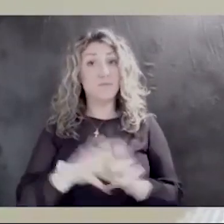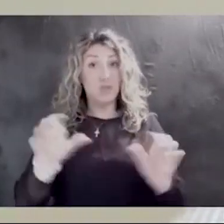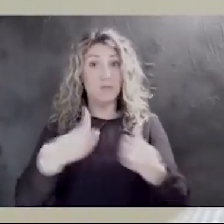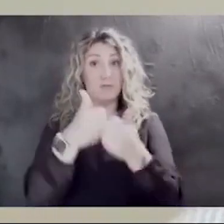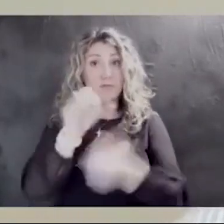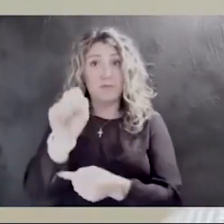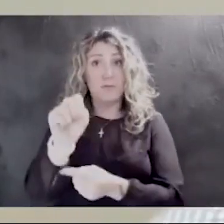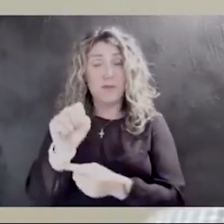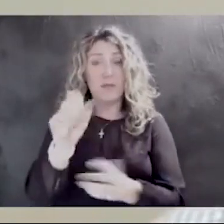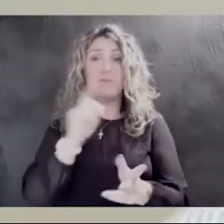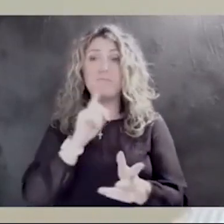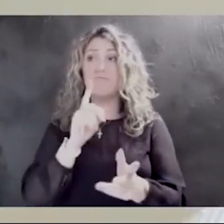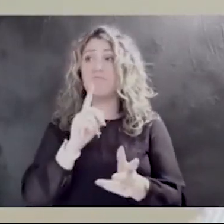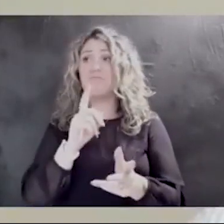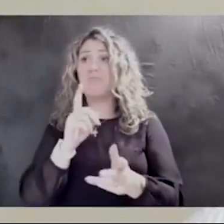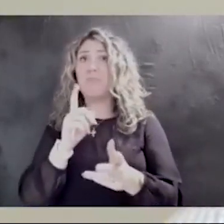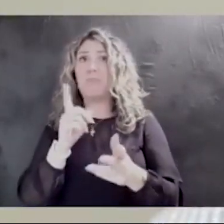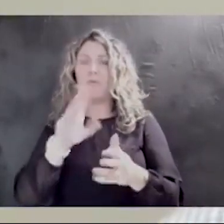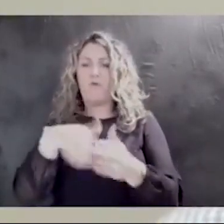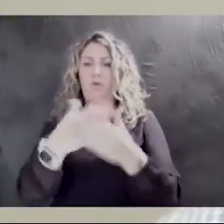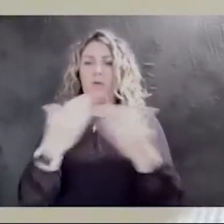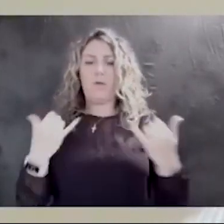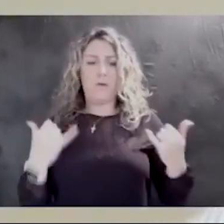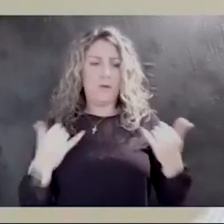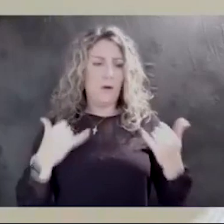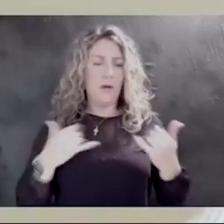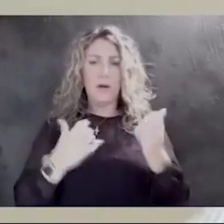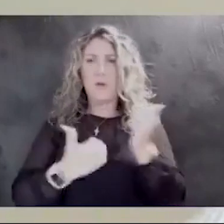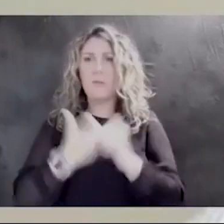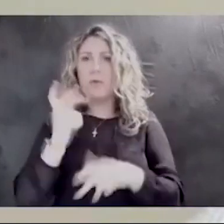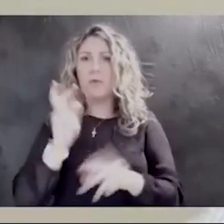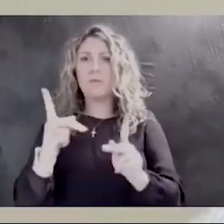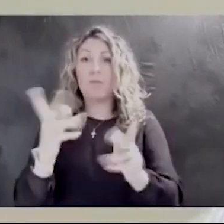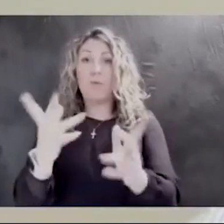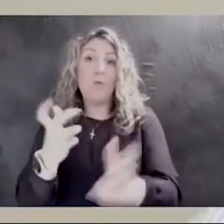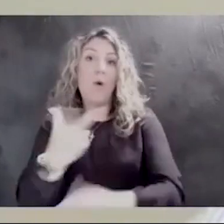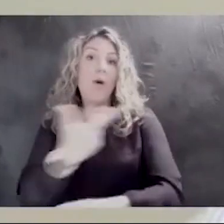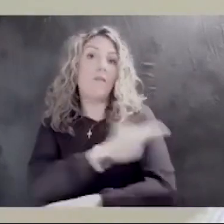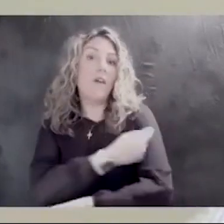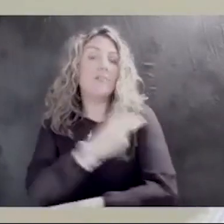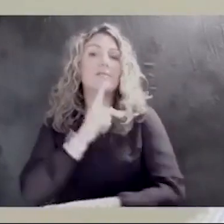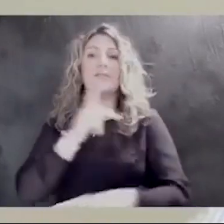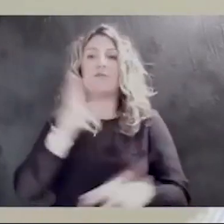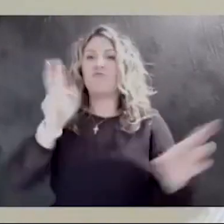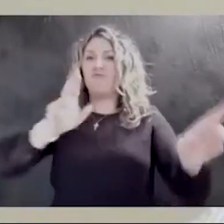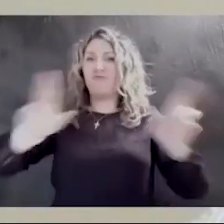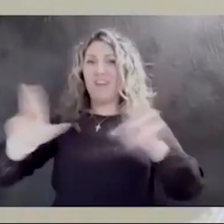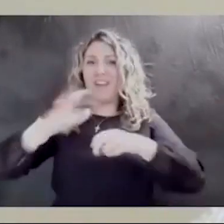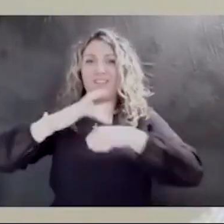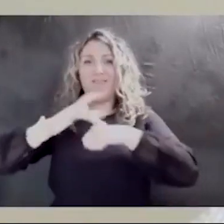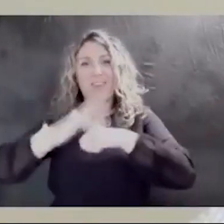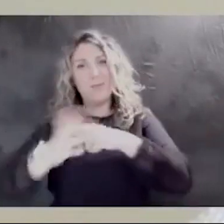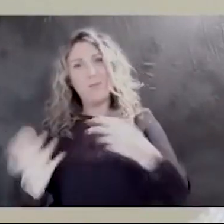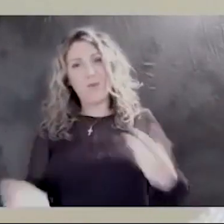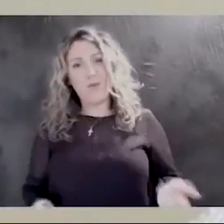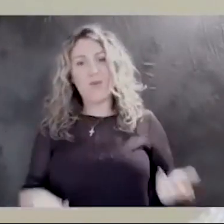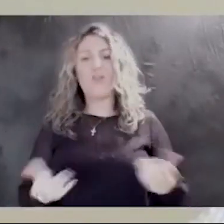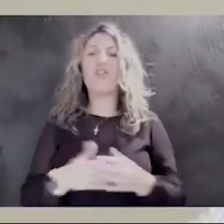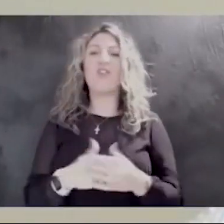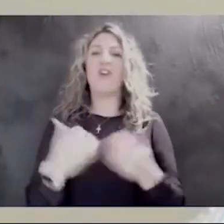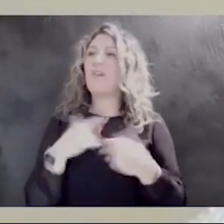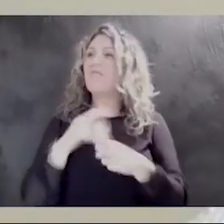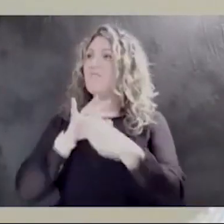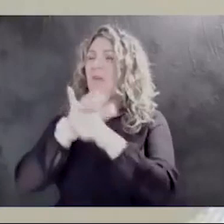point where most people who want that vaccine have been able to get it. It's readily available. We have plenty of